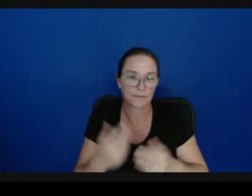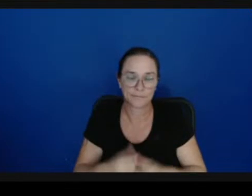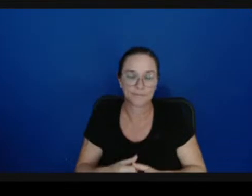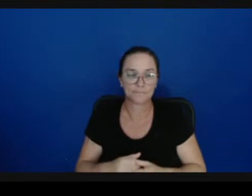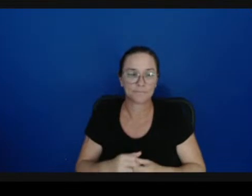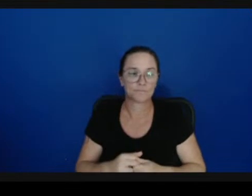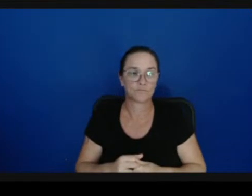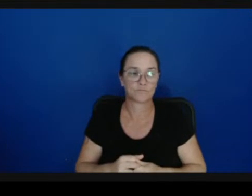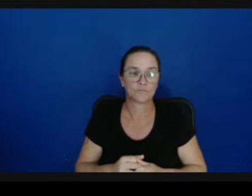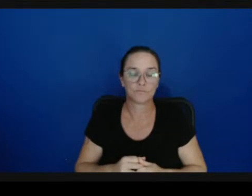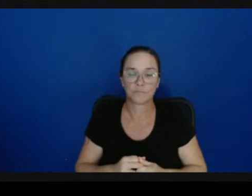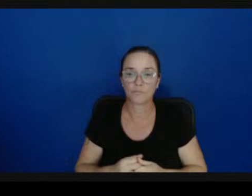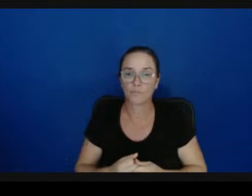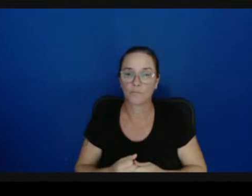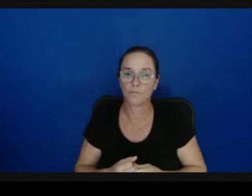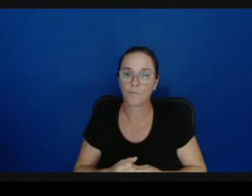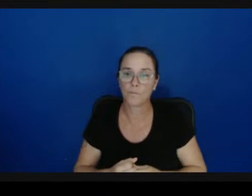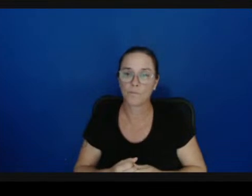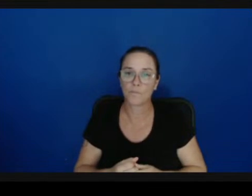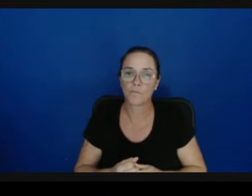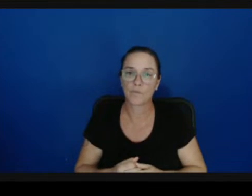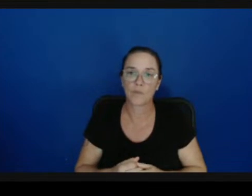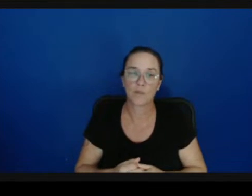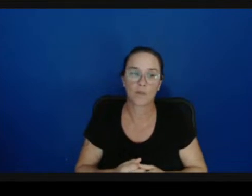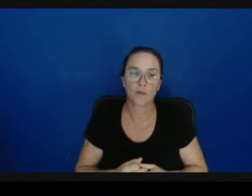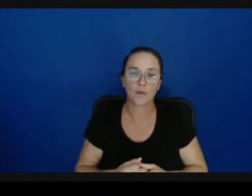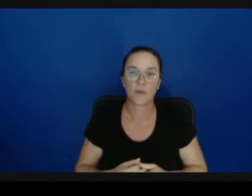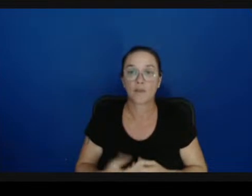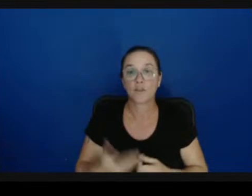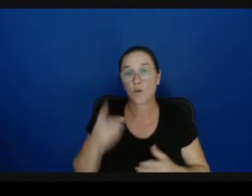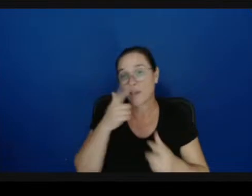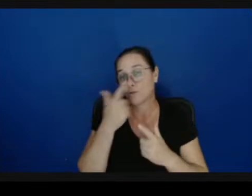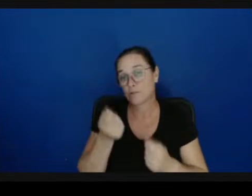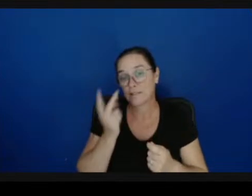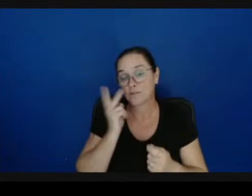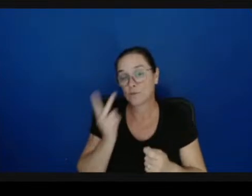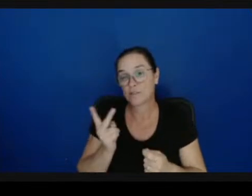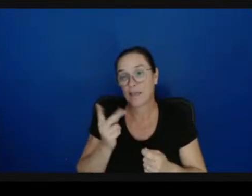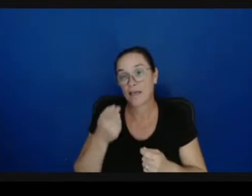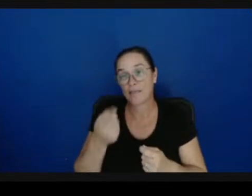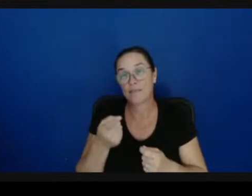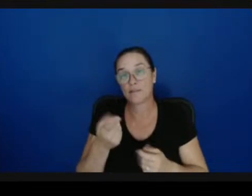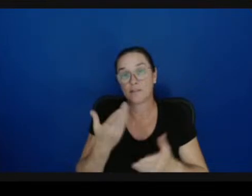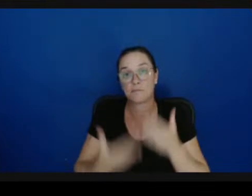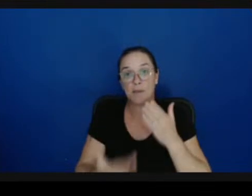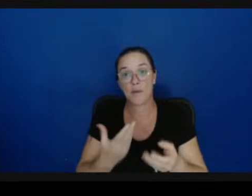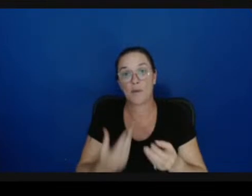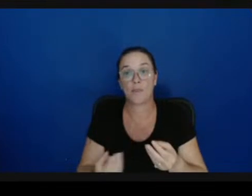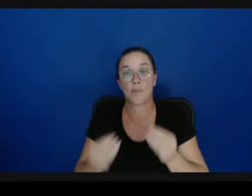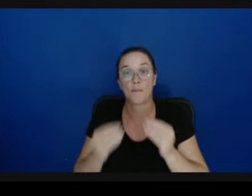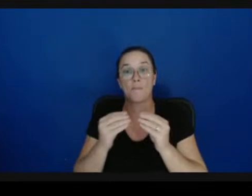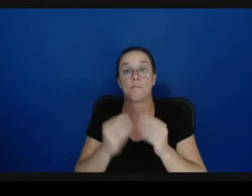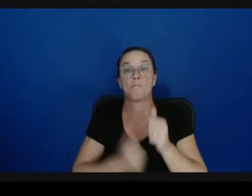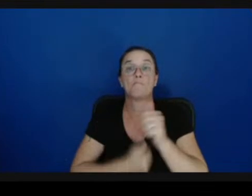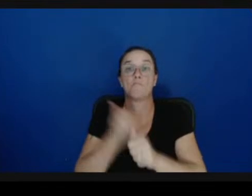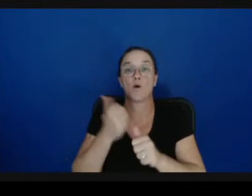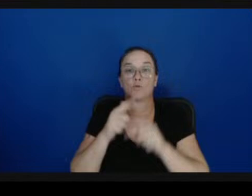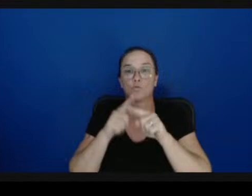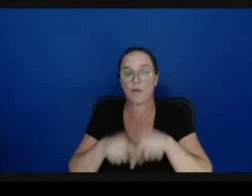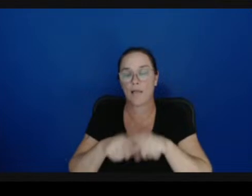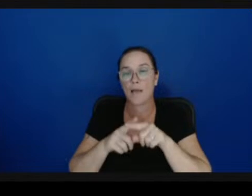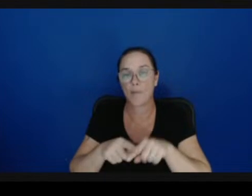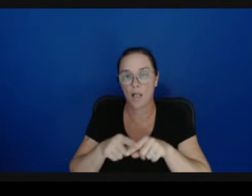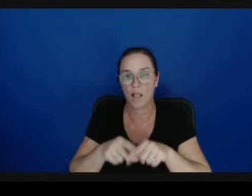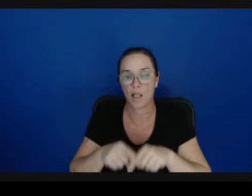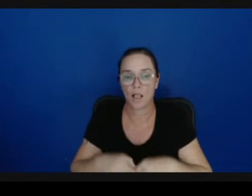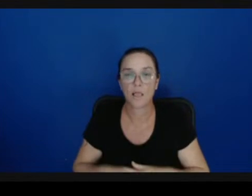cloud of some kind. So interesting to note, though, that this might be the most useful monitoring signal at present is this tremor signal right now.